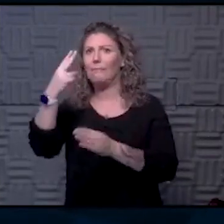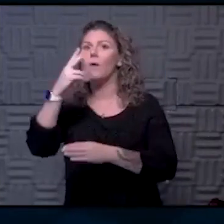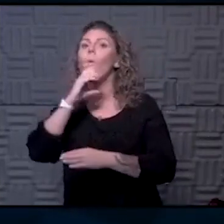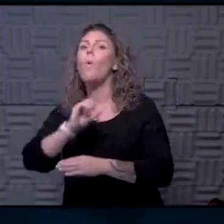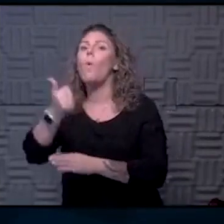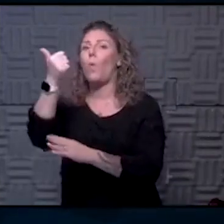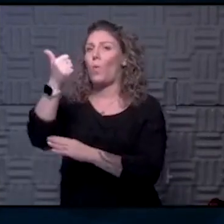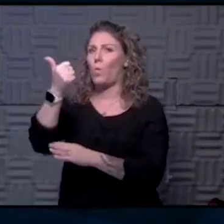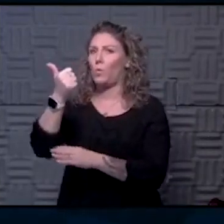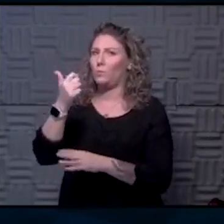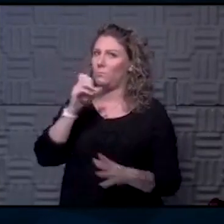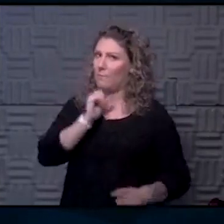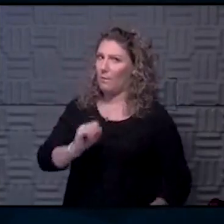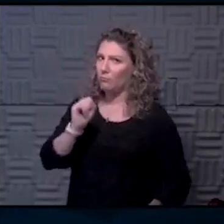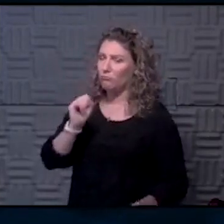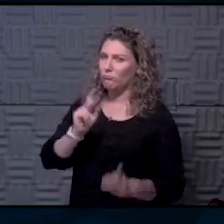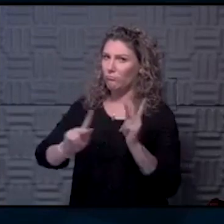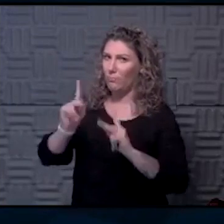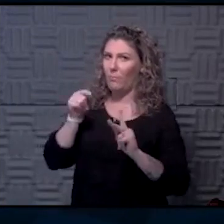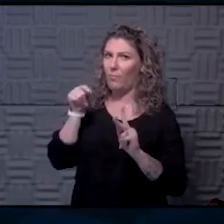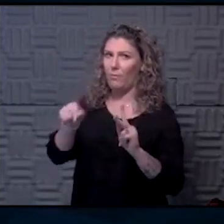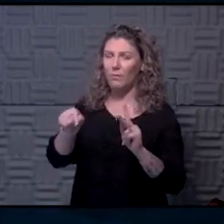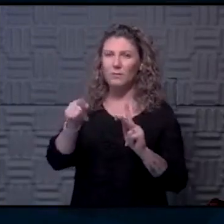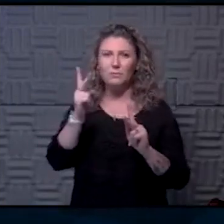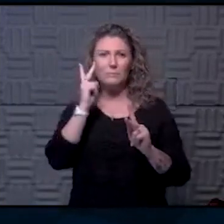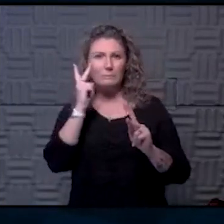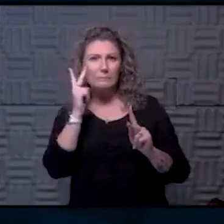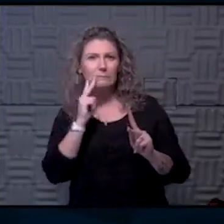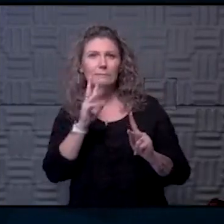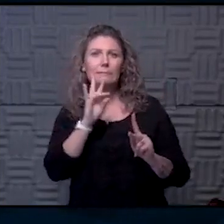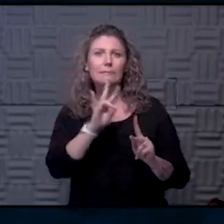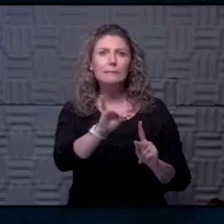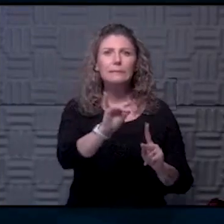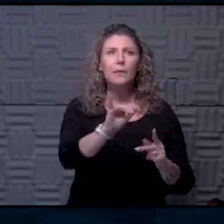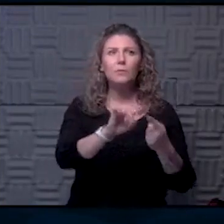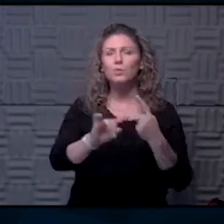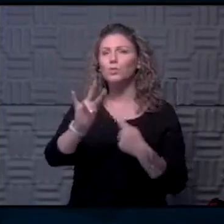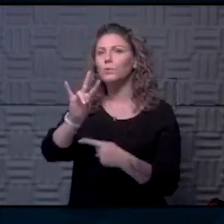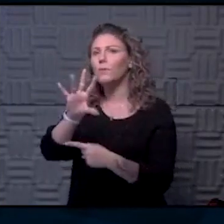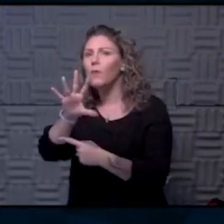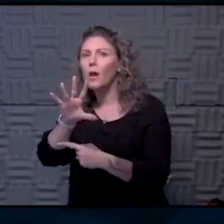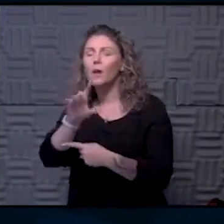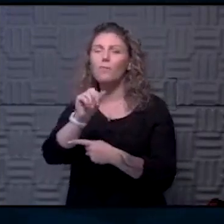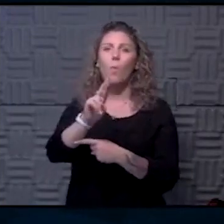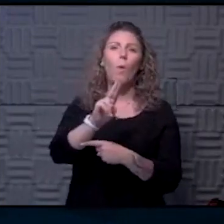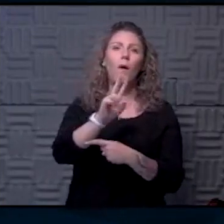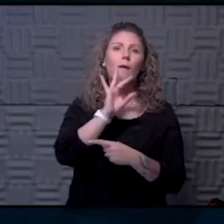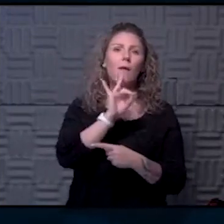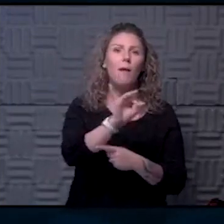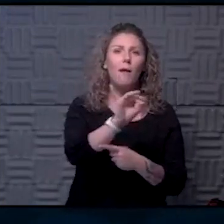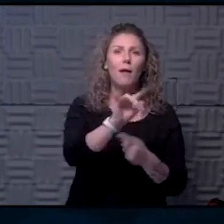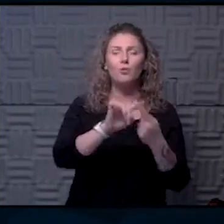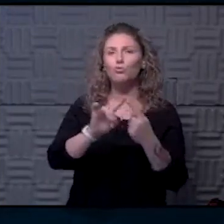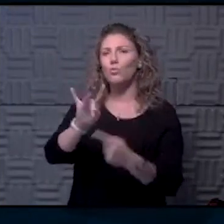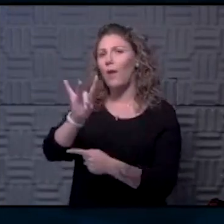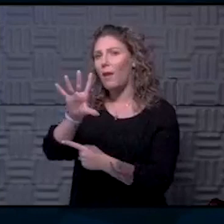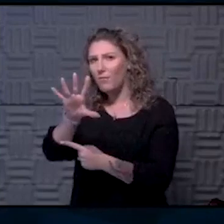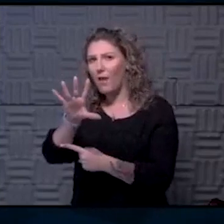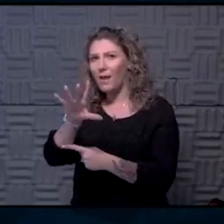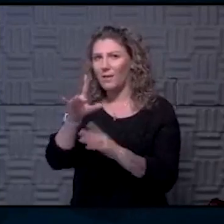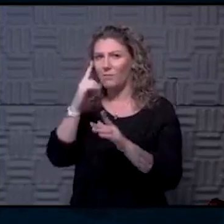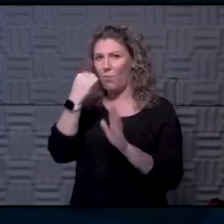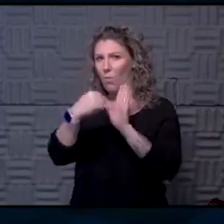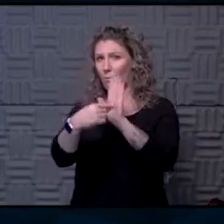So you can see that the 70 to 75 and the 75 to 80, for example,